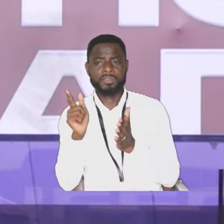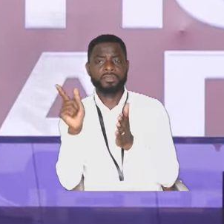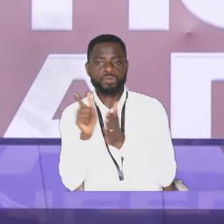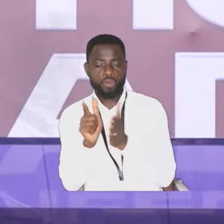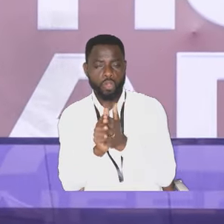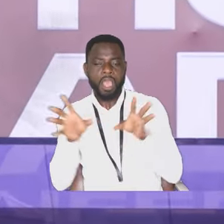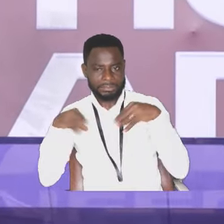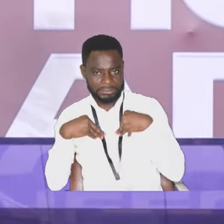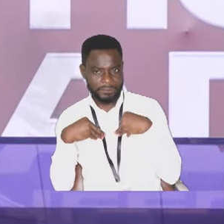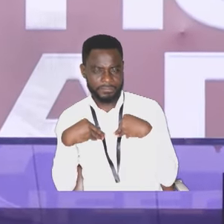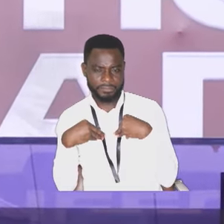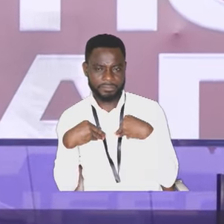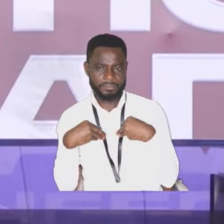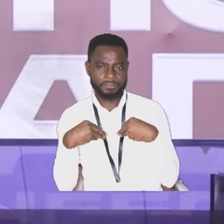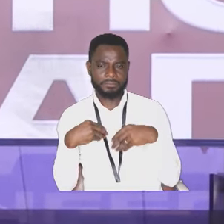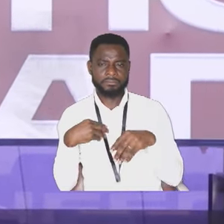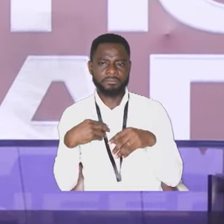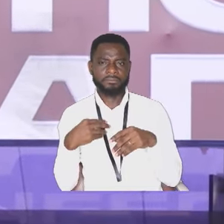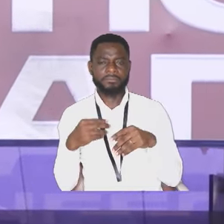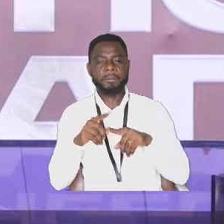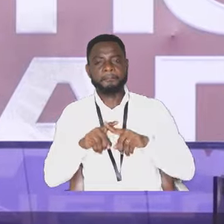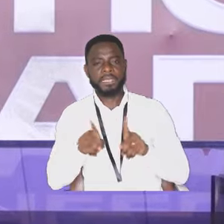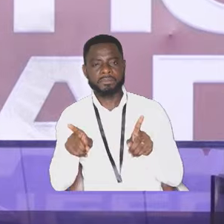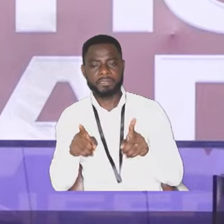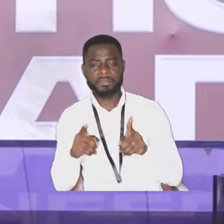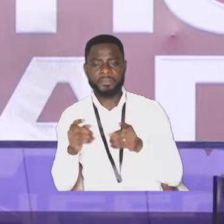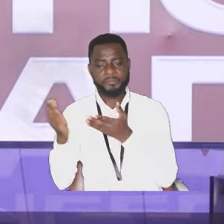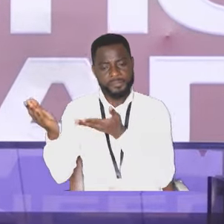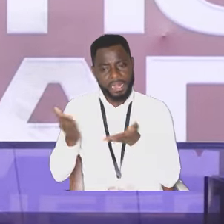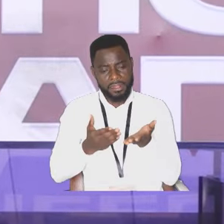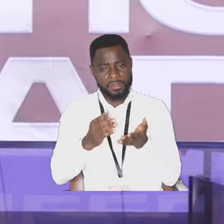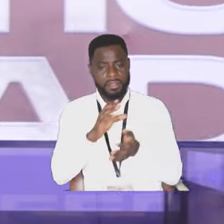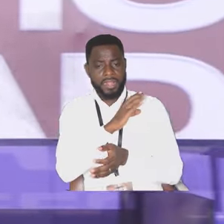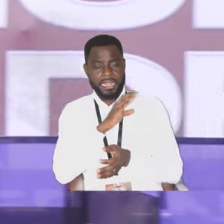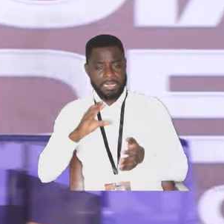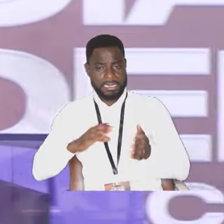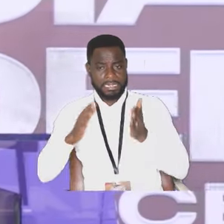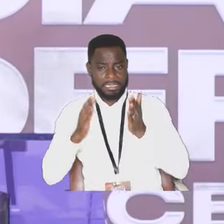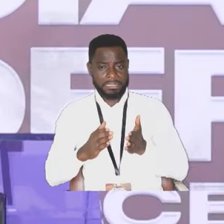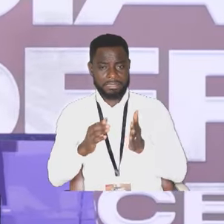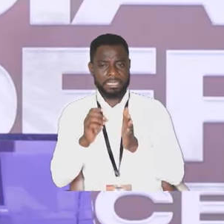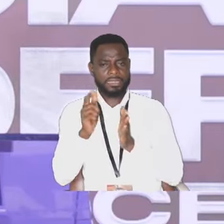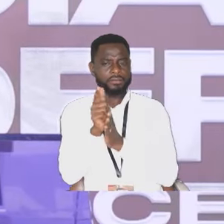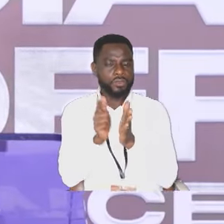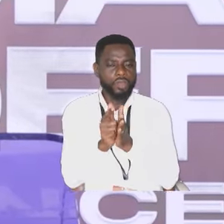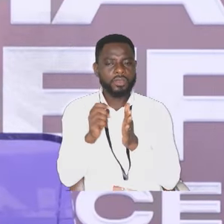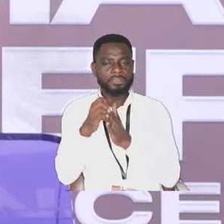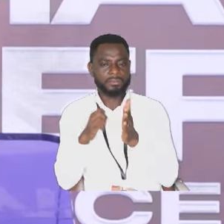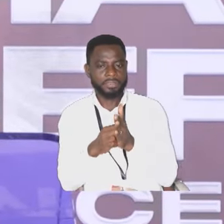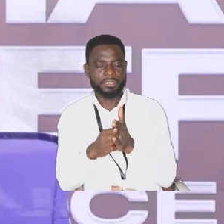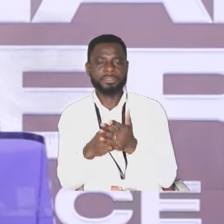accepts them. But coming to Christian ethics and morals, they are an affront